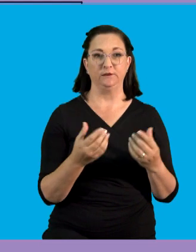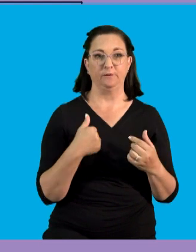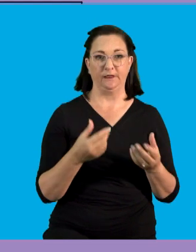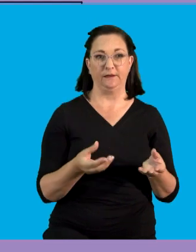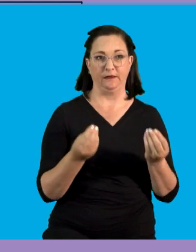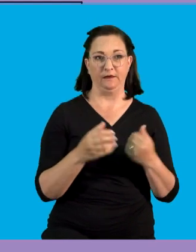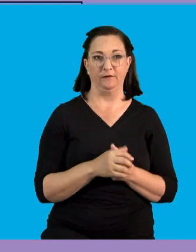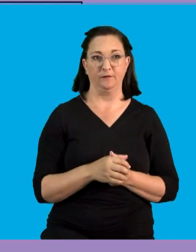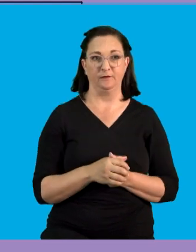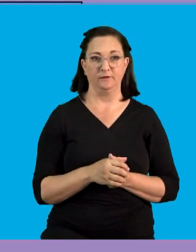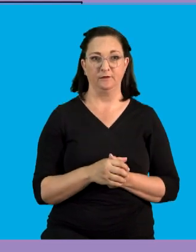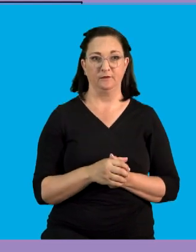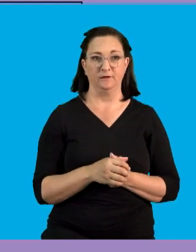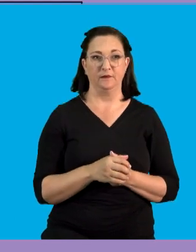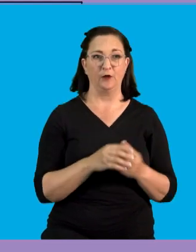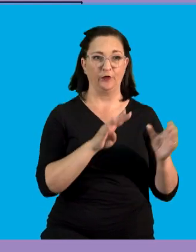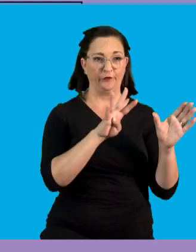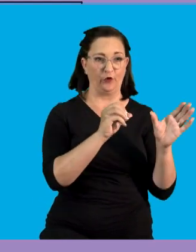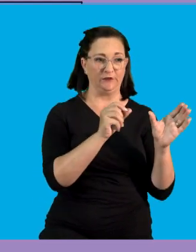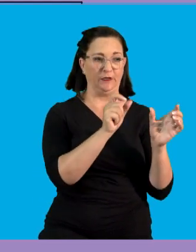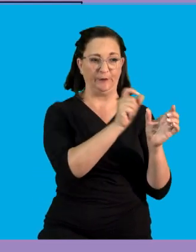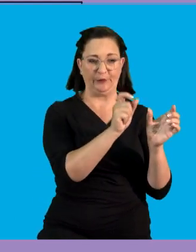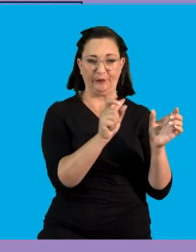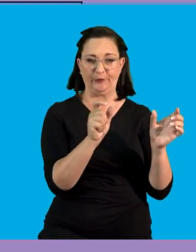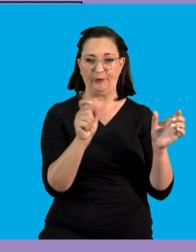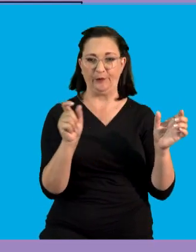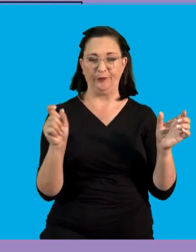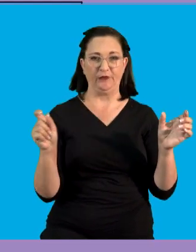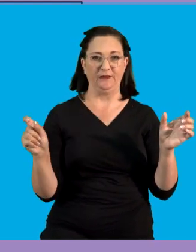taken. But again, 40 pieces is a lot of pieces. So what